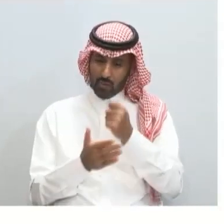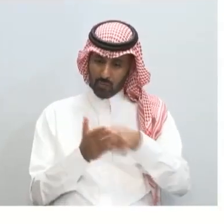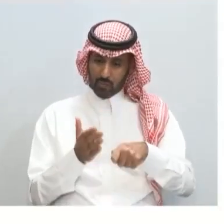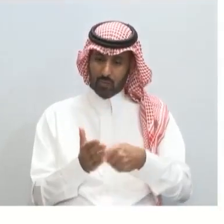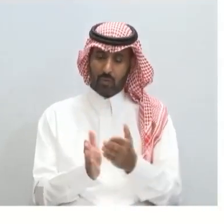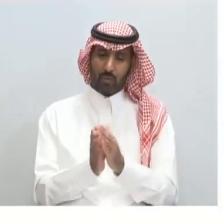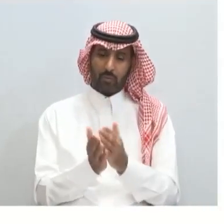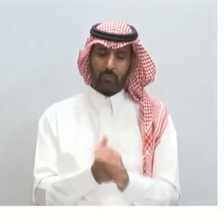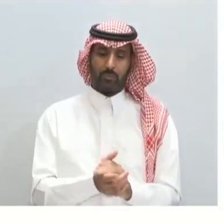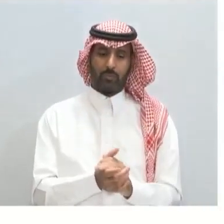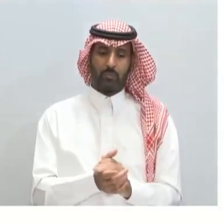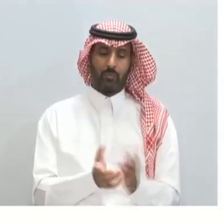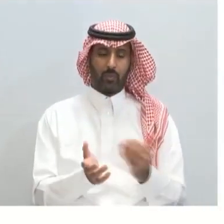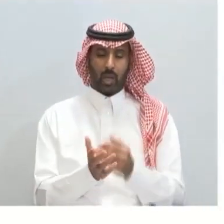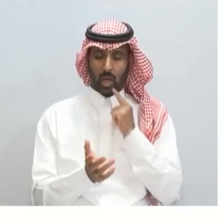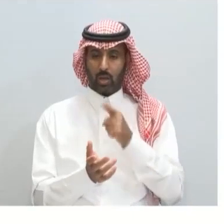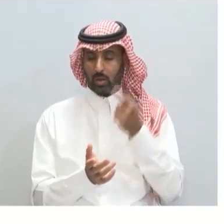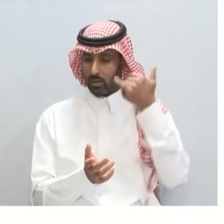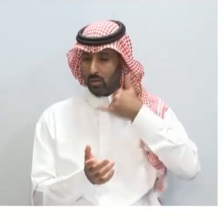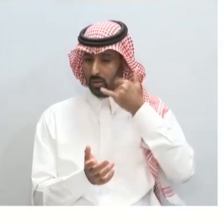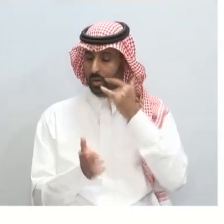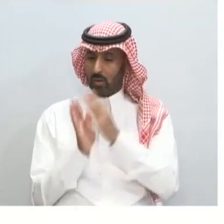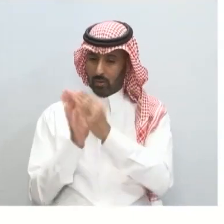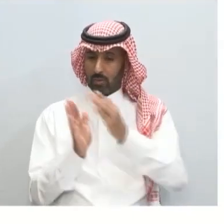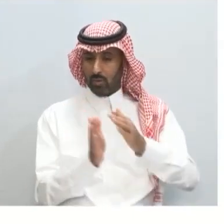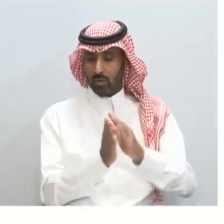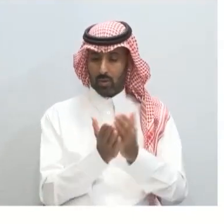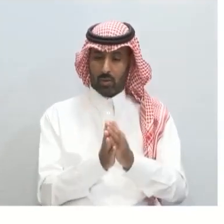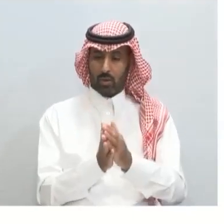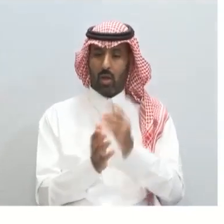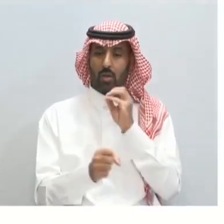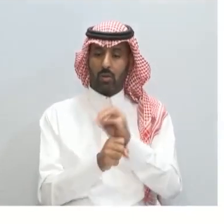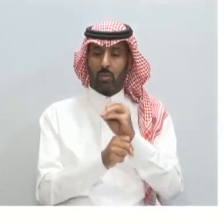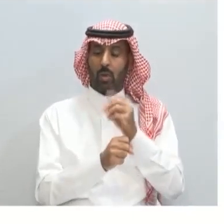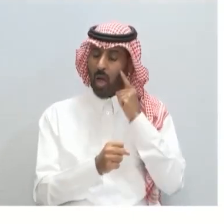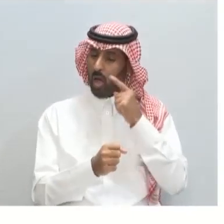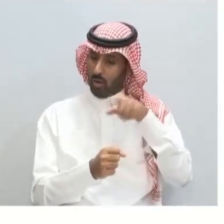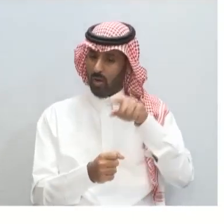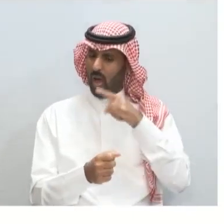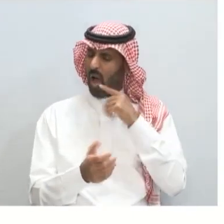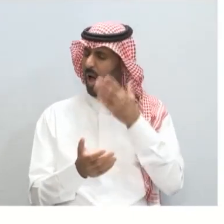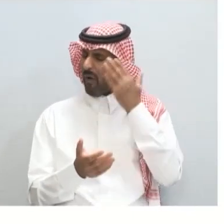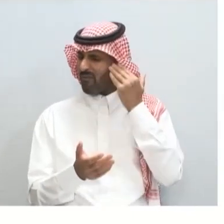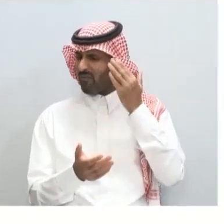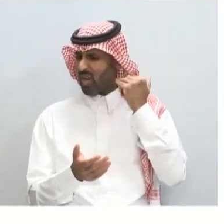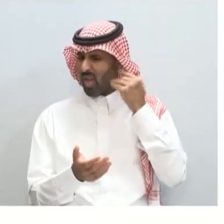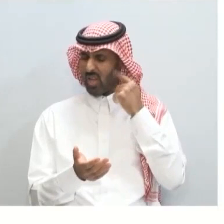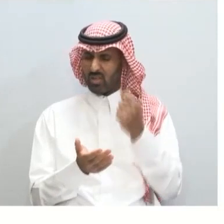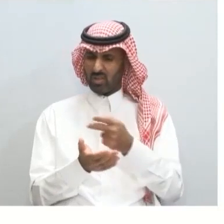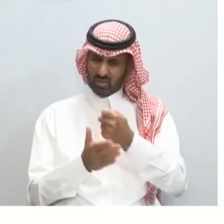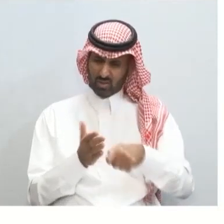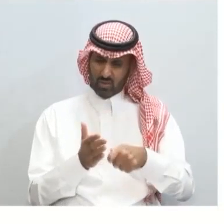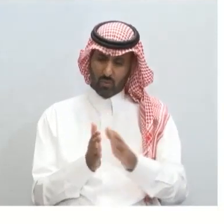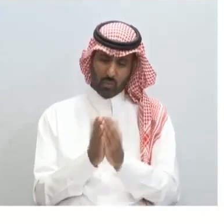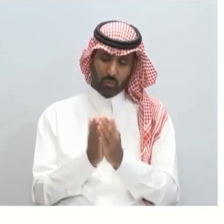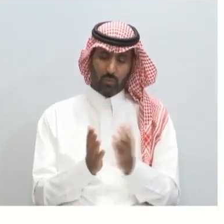for it so I would have called them the bookstore and told them about the mistake number two